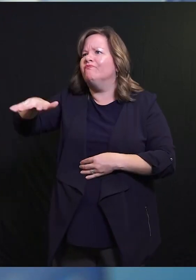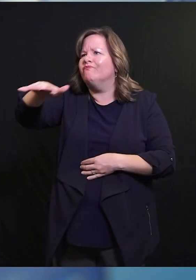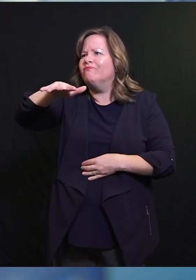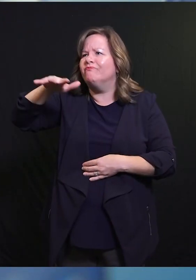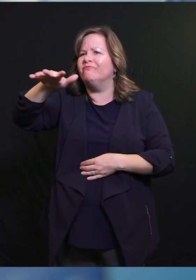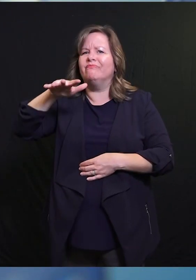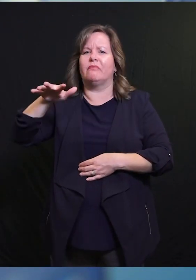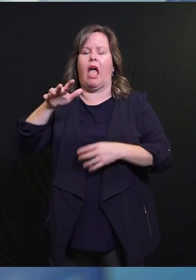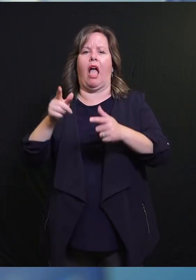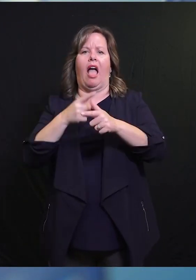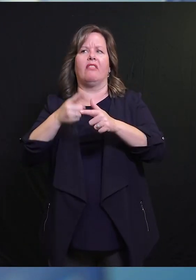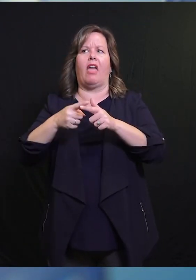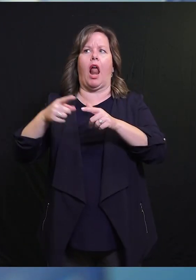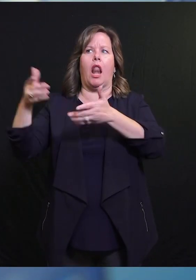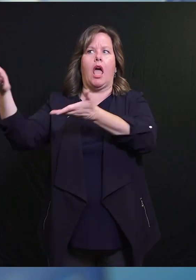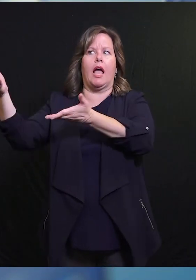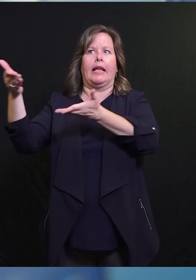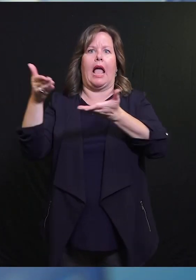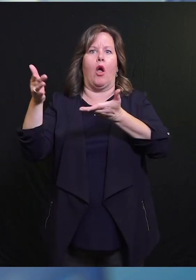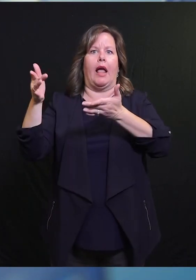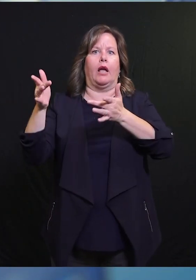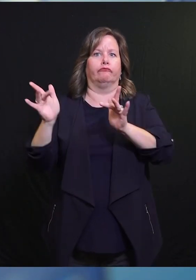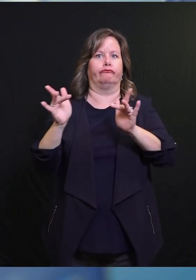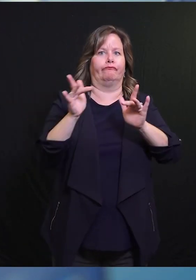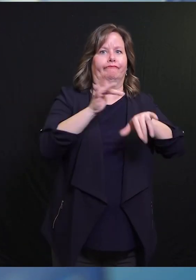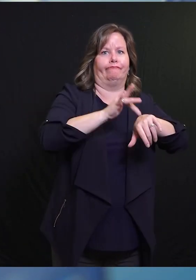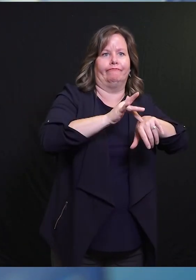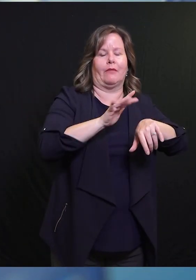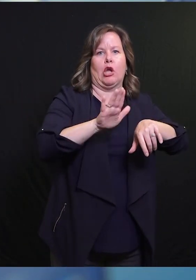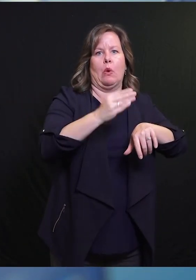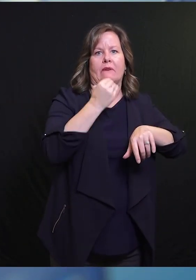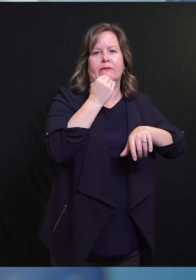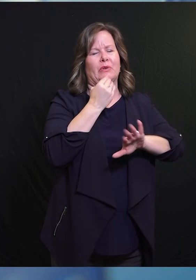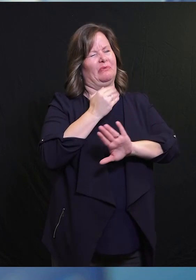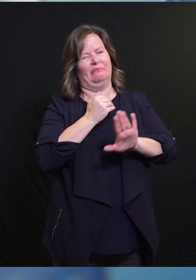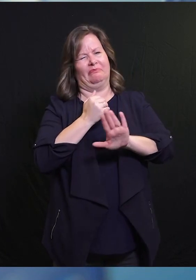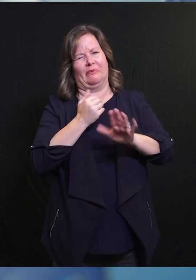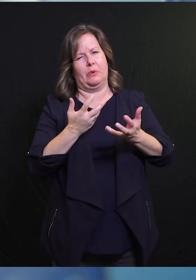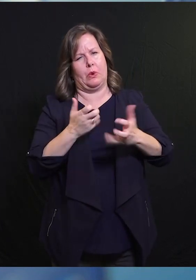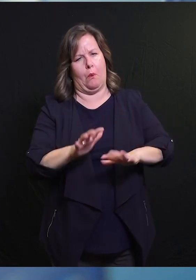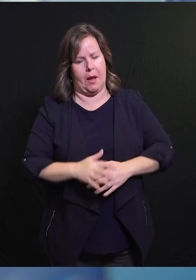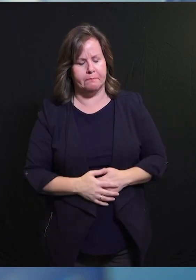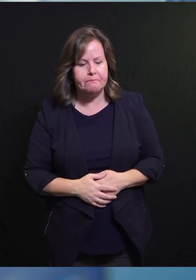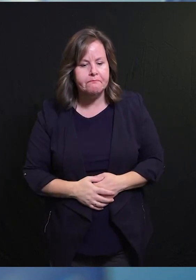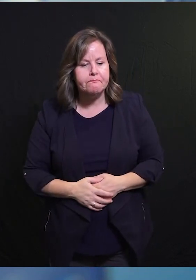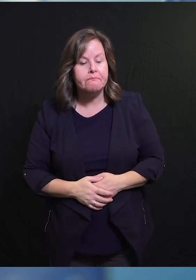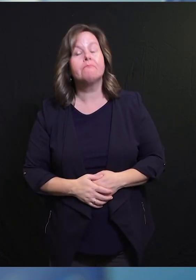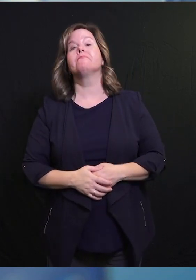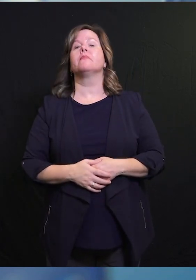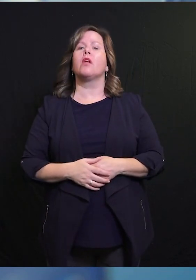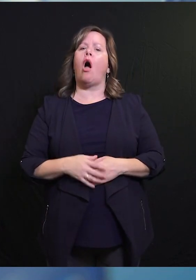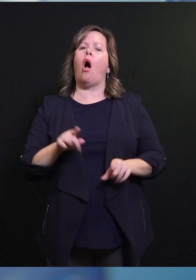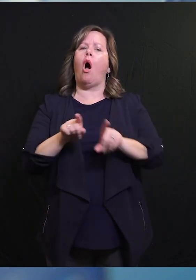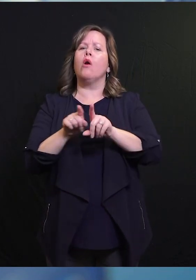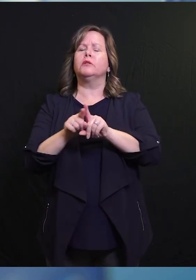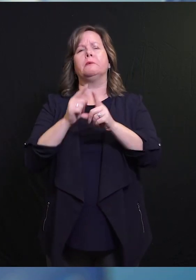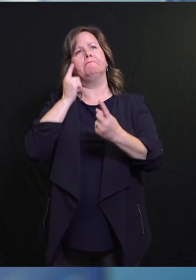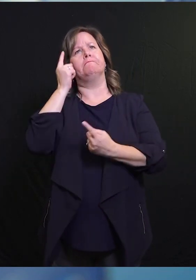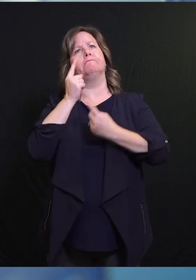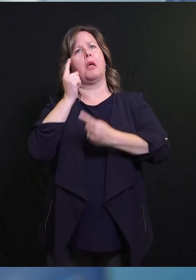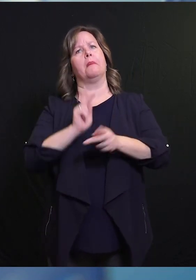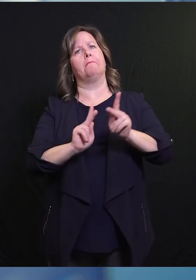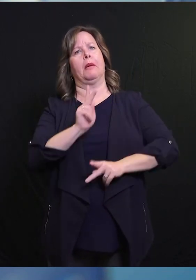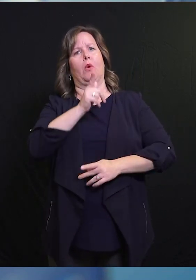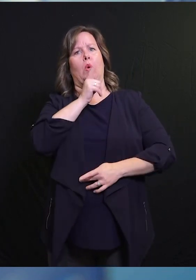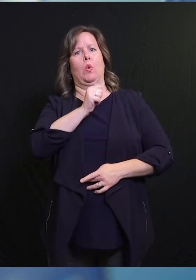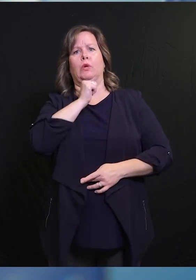possible. Also want you to think about those who maybe don't have the same access to food this weekend.